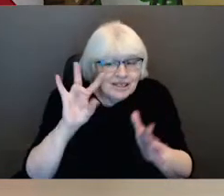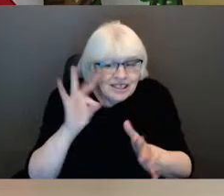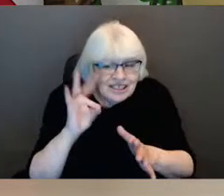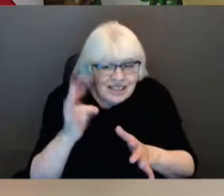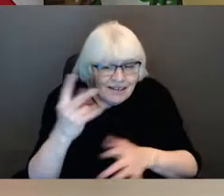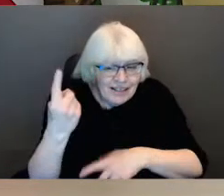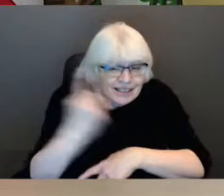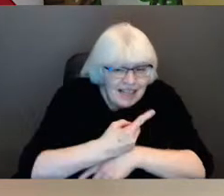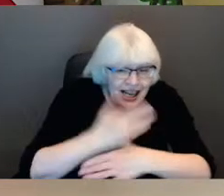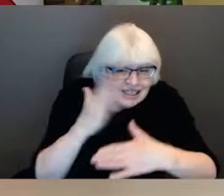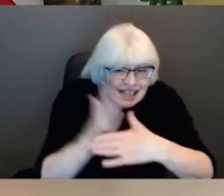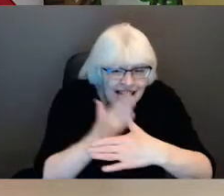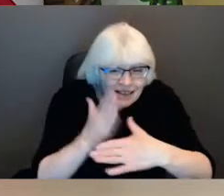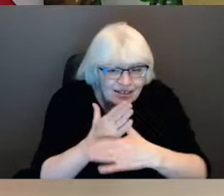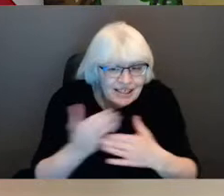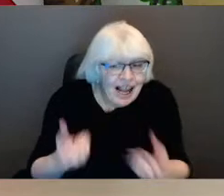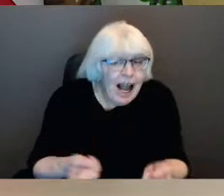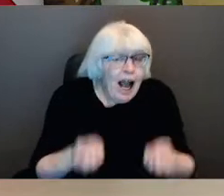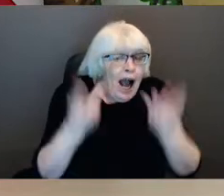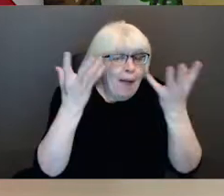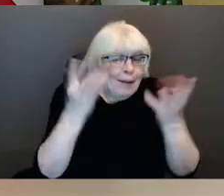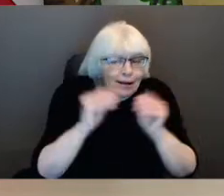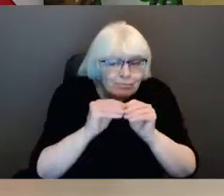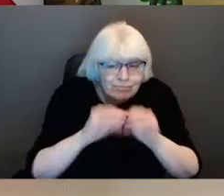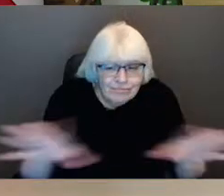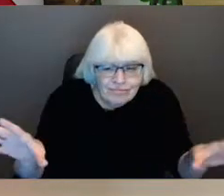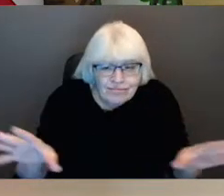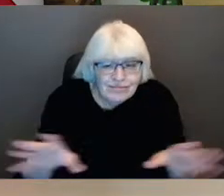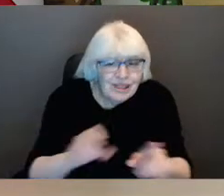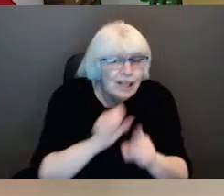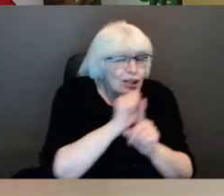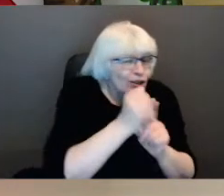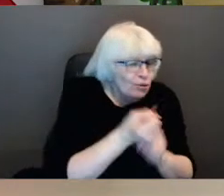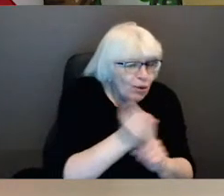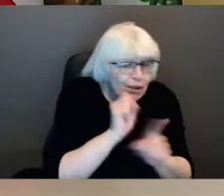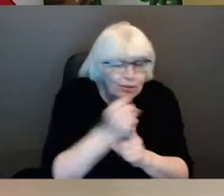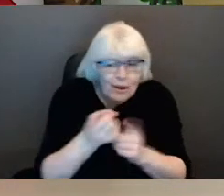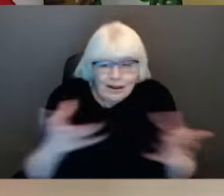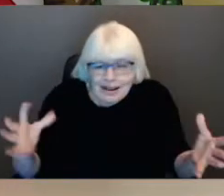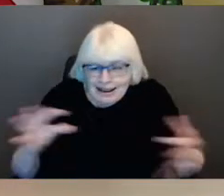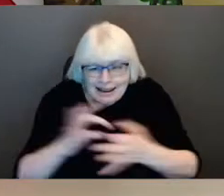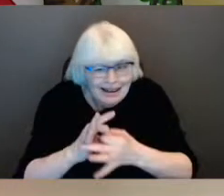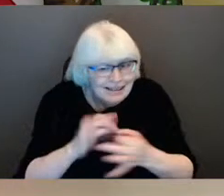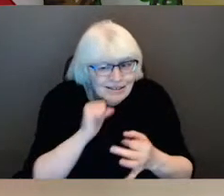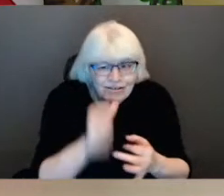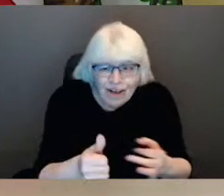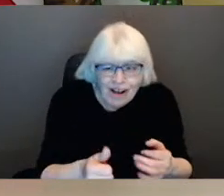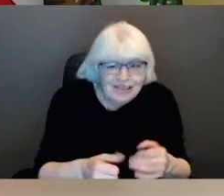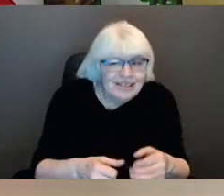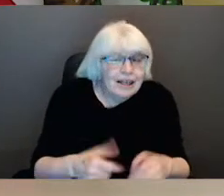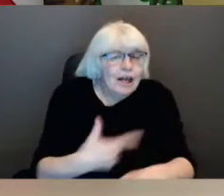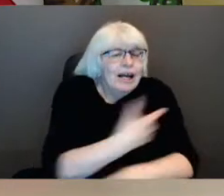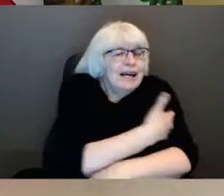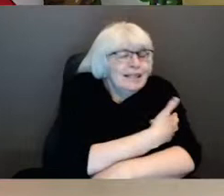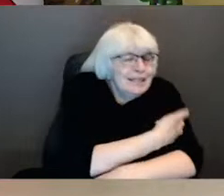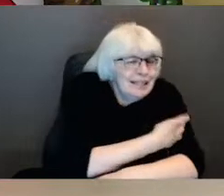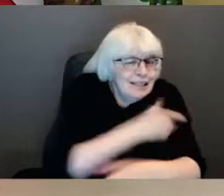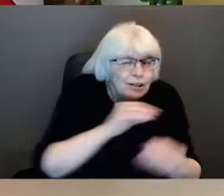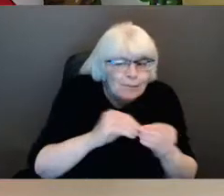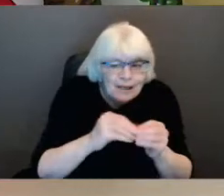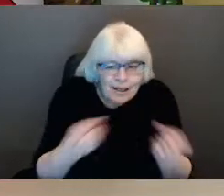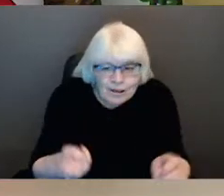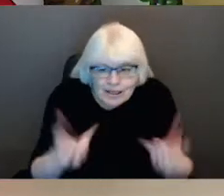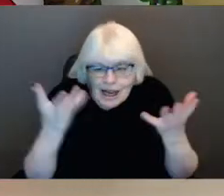of unlinked cases, the vaccine uptake in all our age groups, the number of hospitalizations and ICU admissions, and the proportion of tests